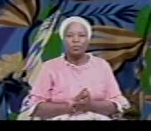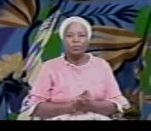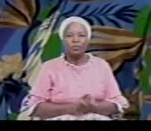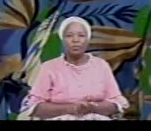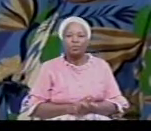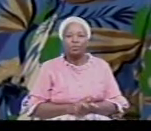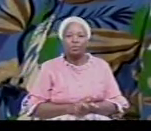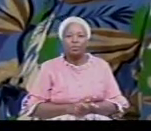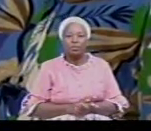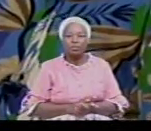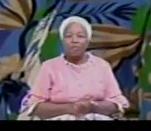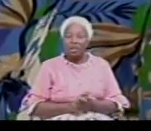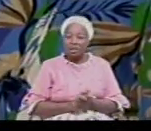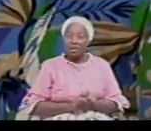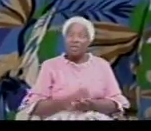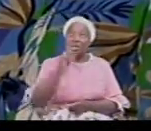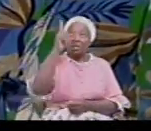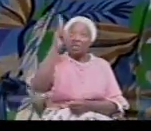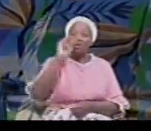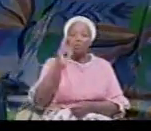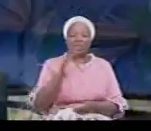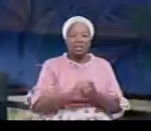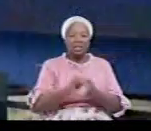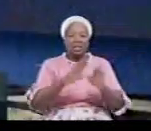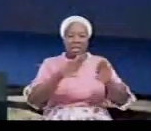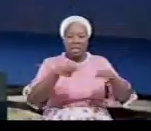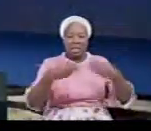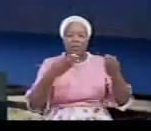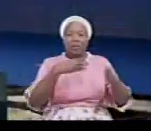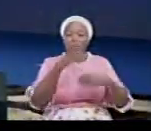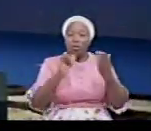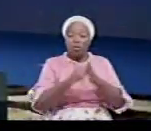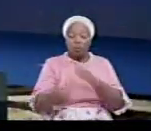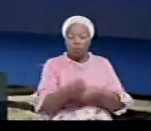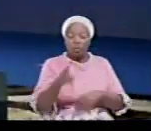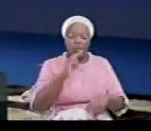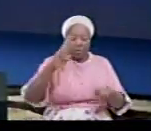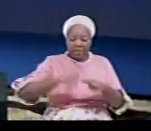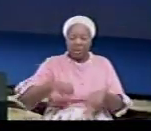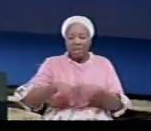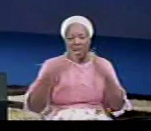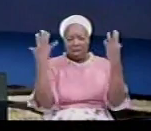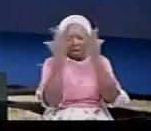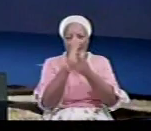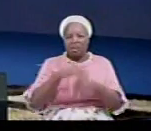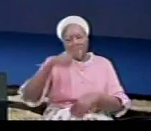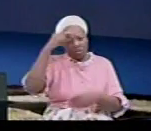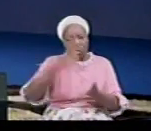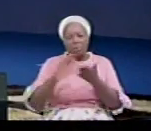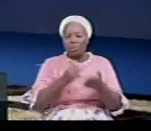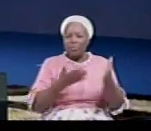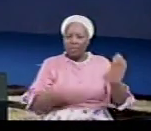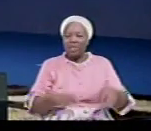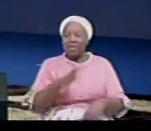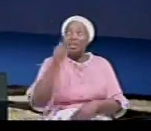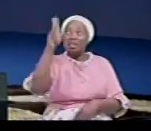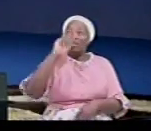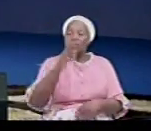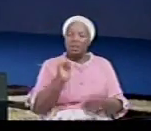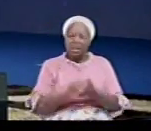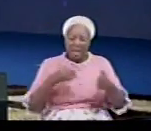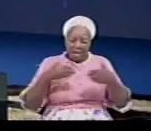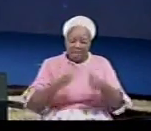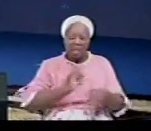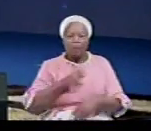He's the one that gives all those who sit in darkness and in the shadow of death. Is the one that leads our